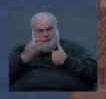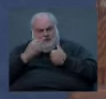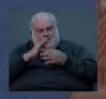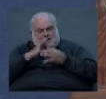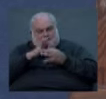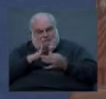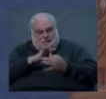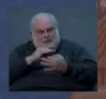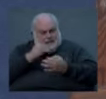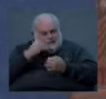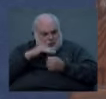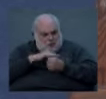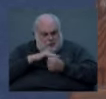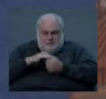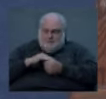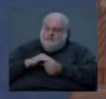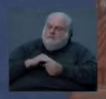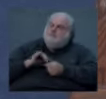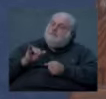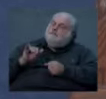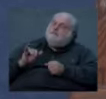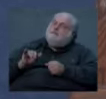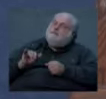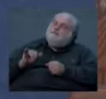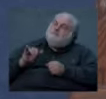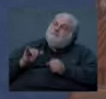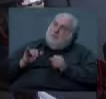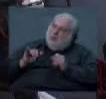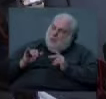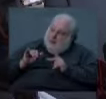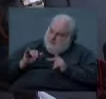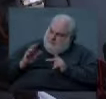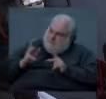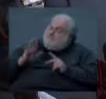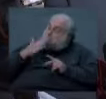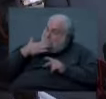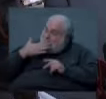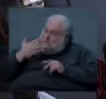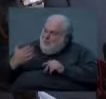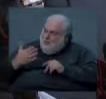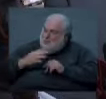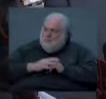neighborhood. Okay. Okay, thank you.